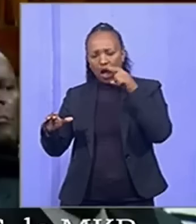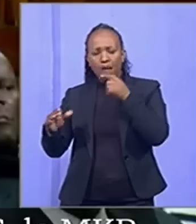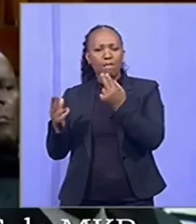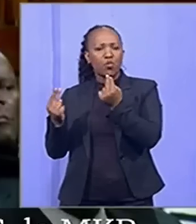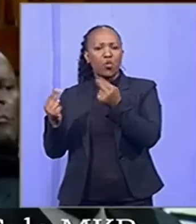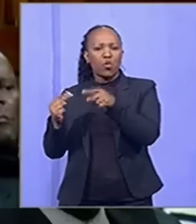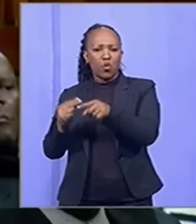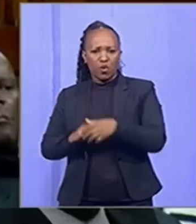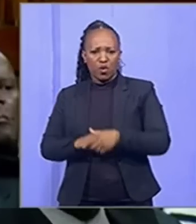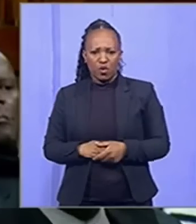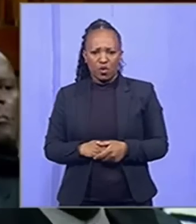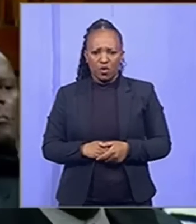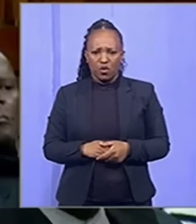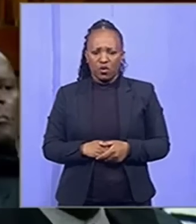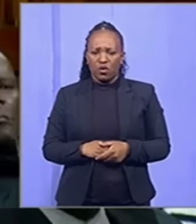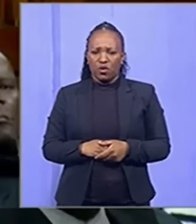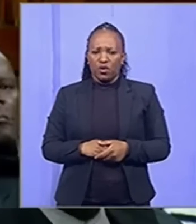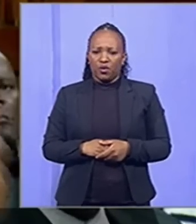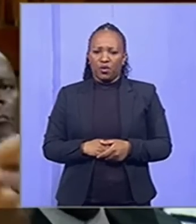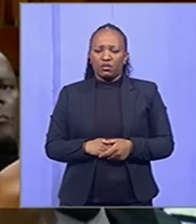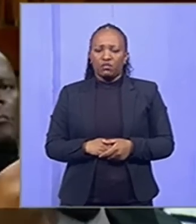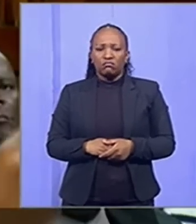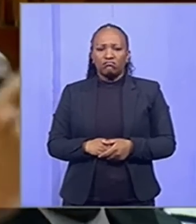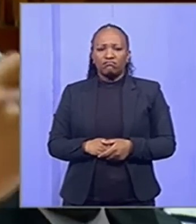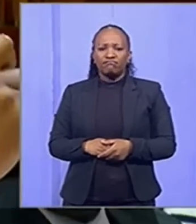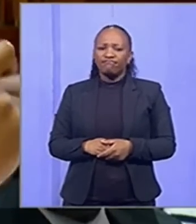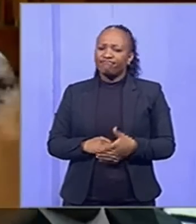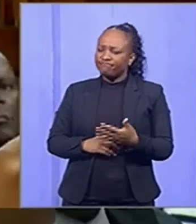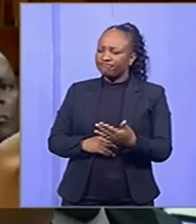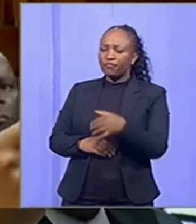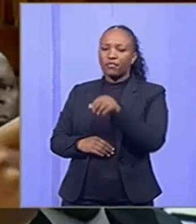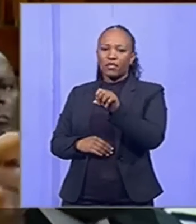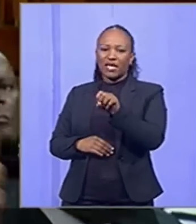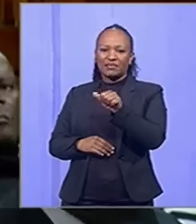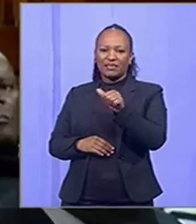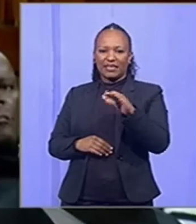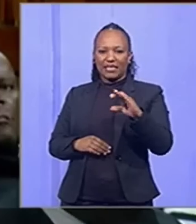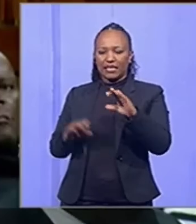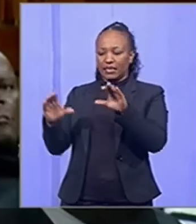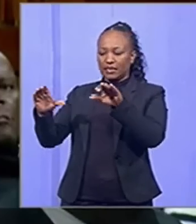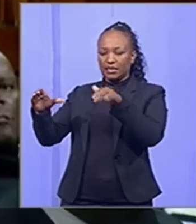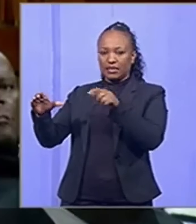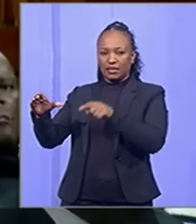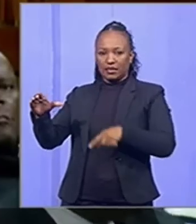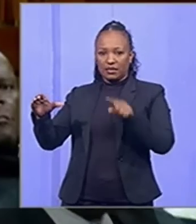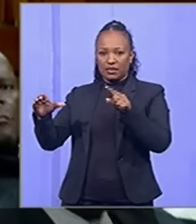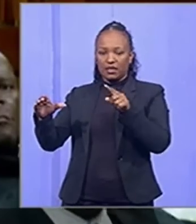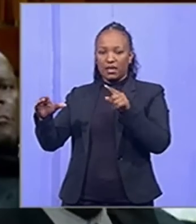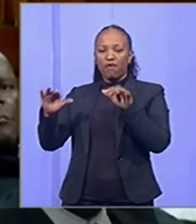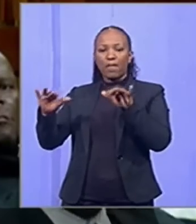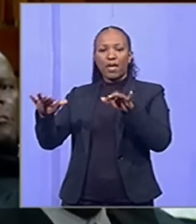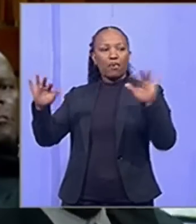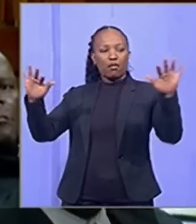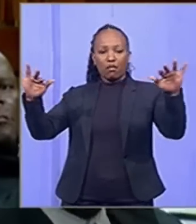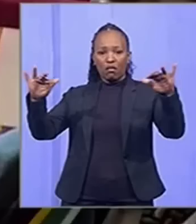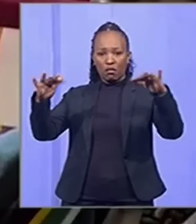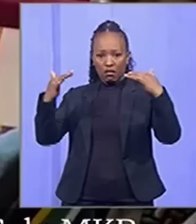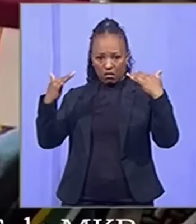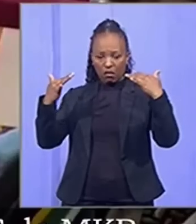the SABC endorse and or represent to the viewers that the usage of the